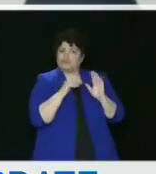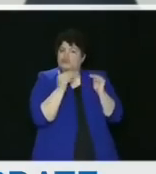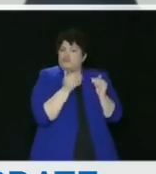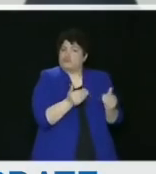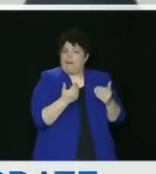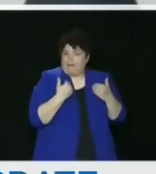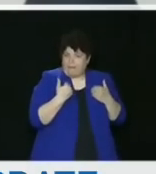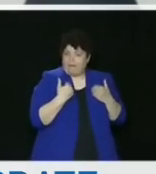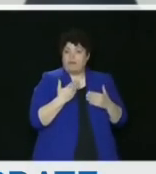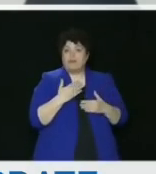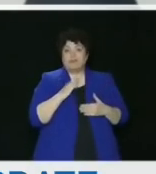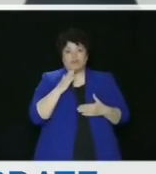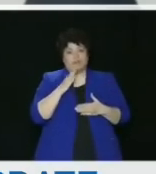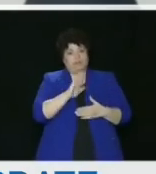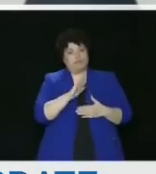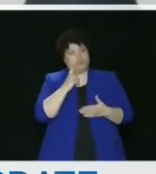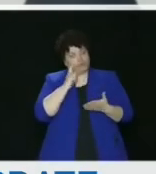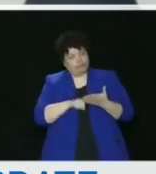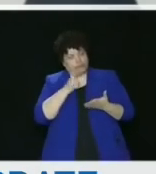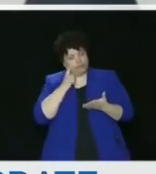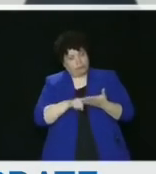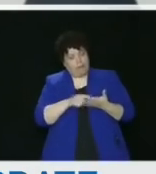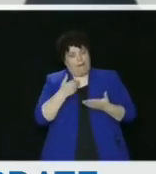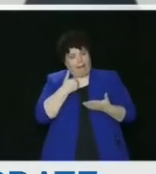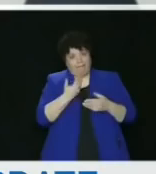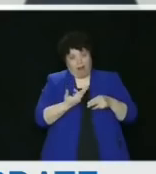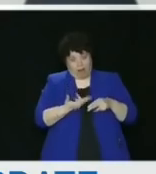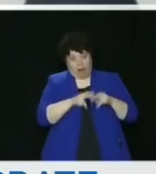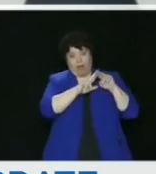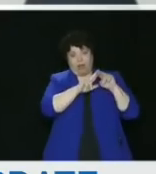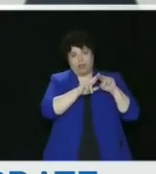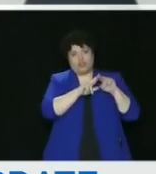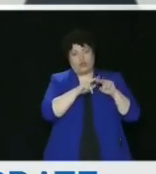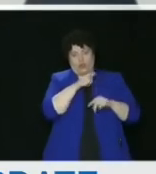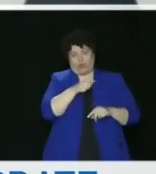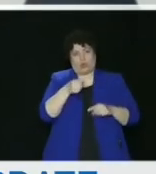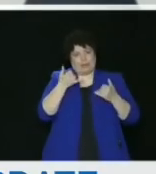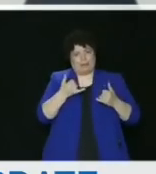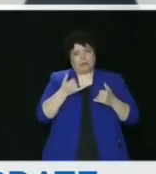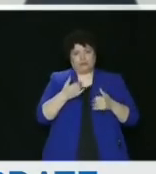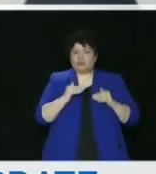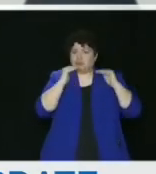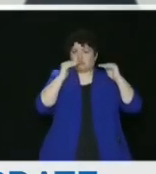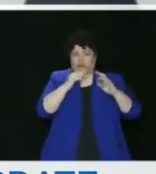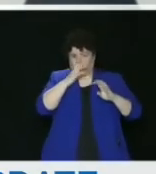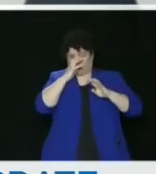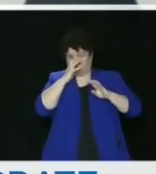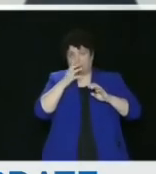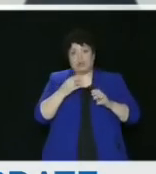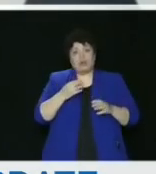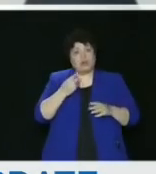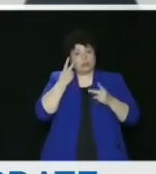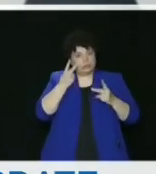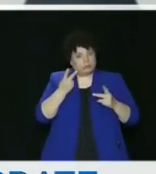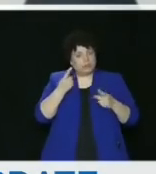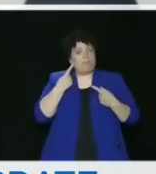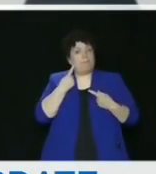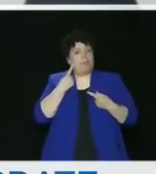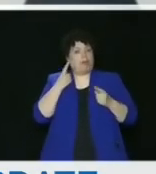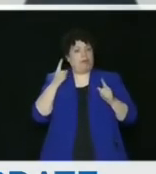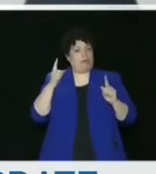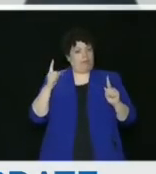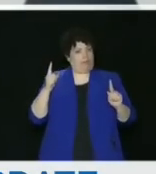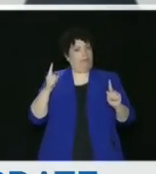of an increase in the number of cases. But now we see good results. We can see that